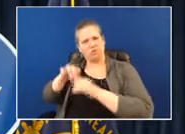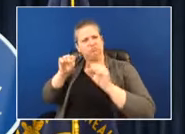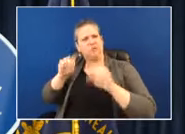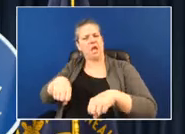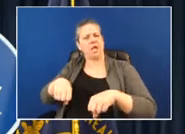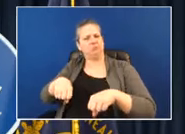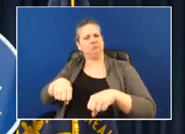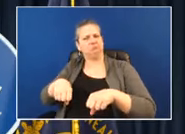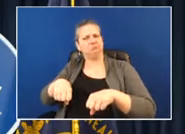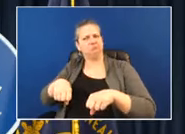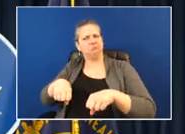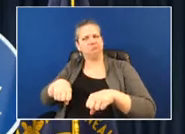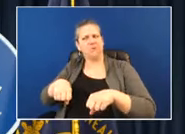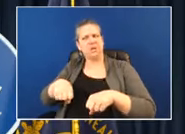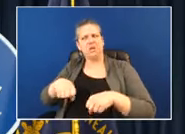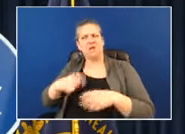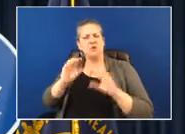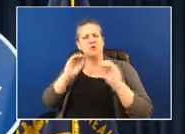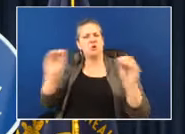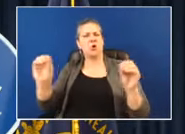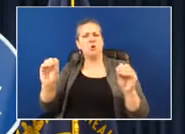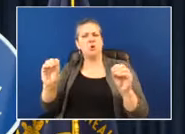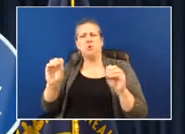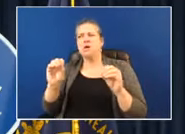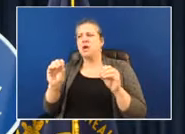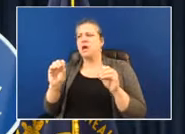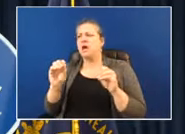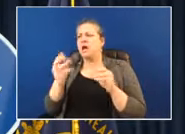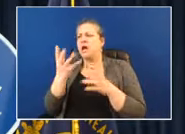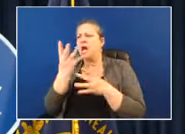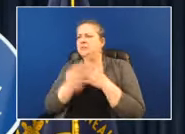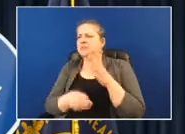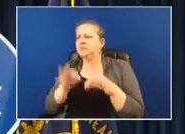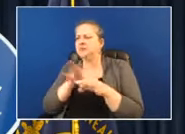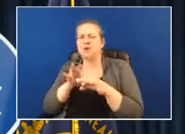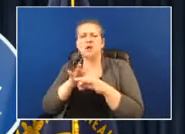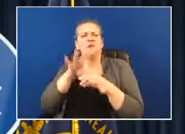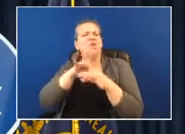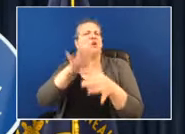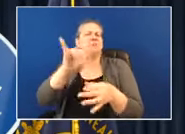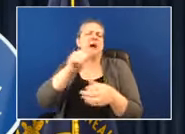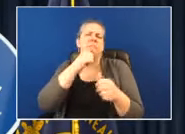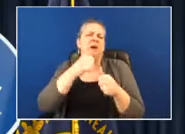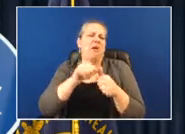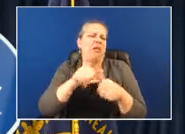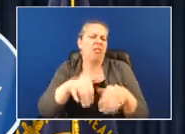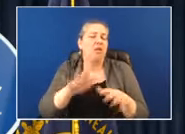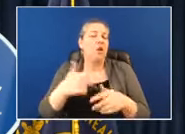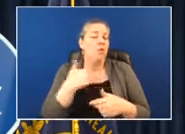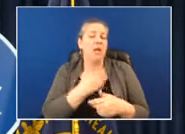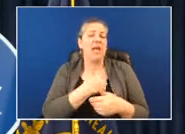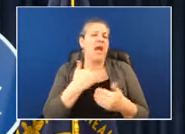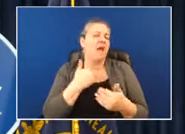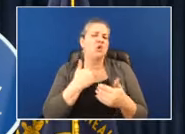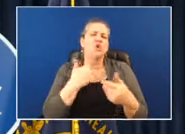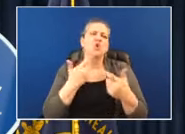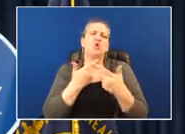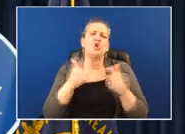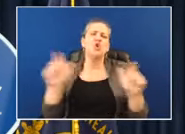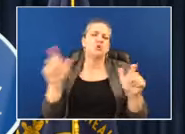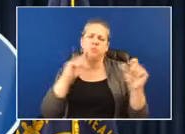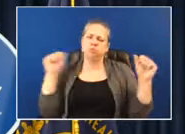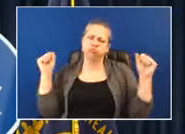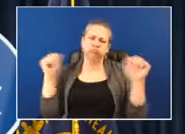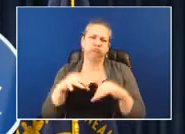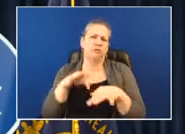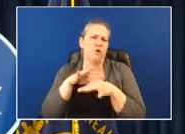with no excuse absentee voting, which is voting by mail. We had a huge turnout. It didn't create